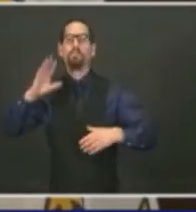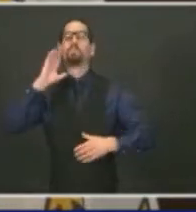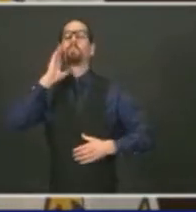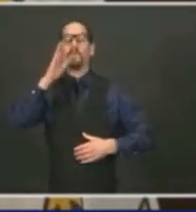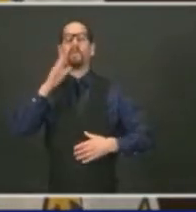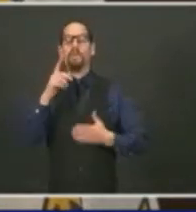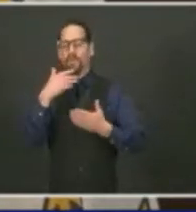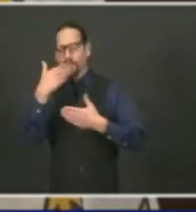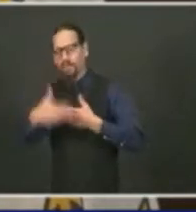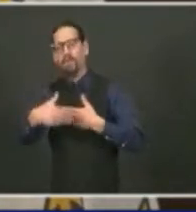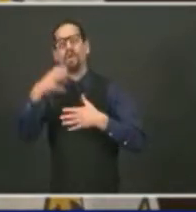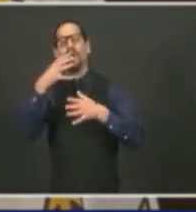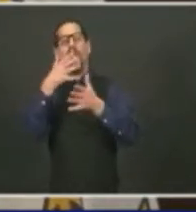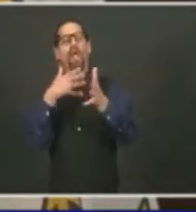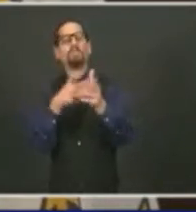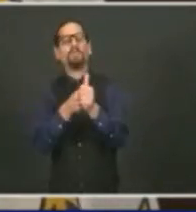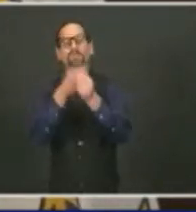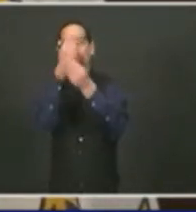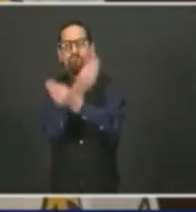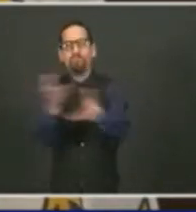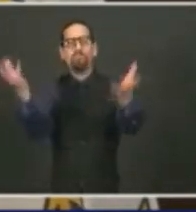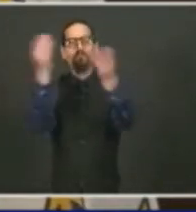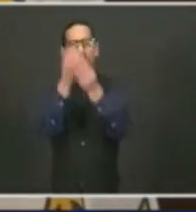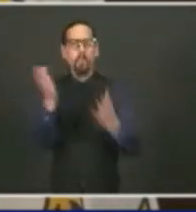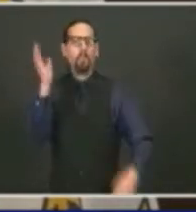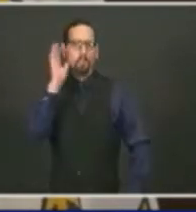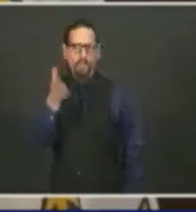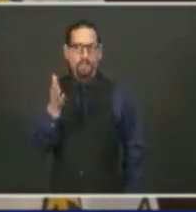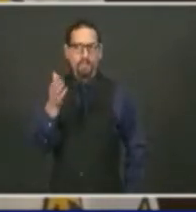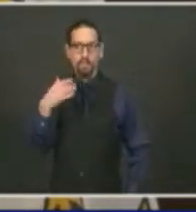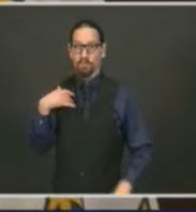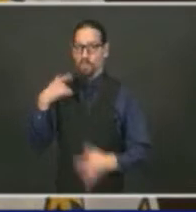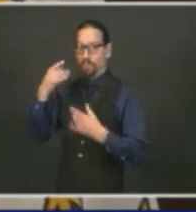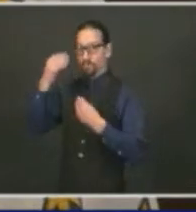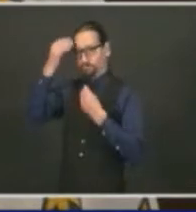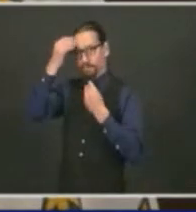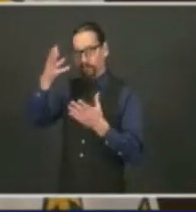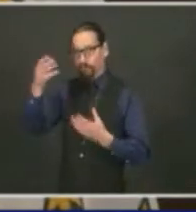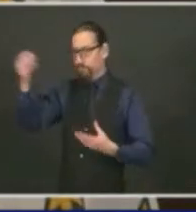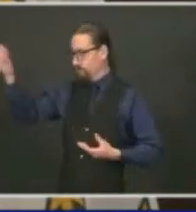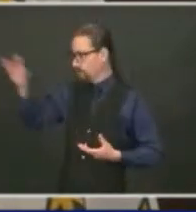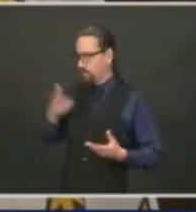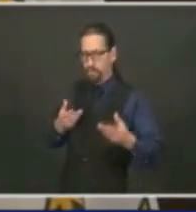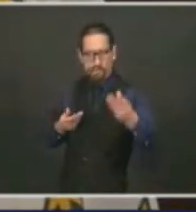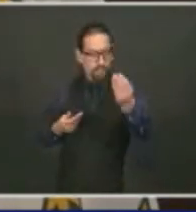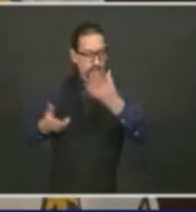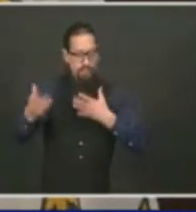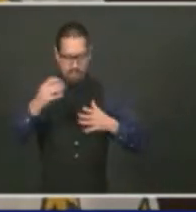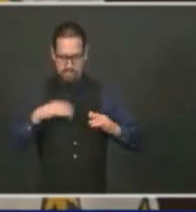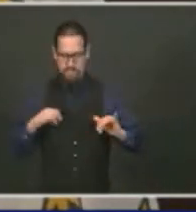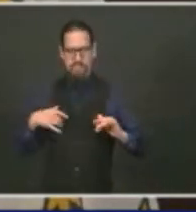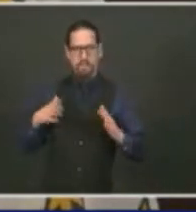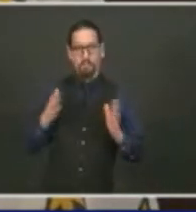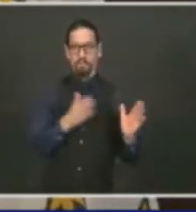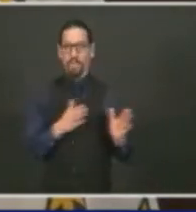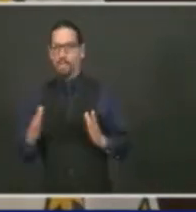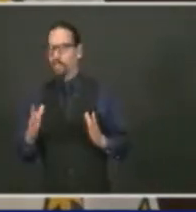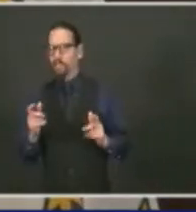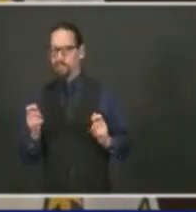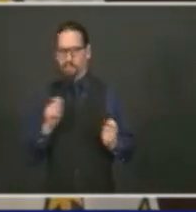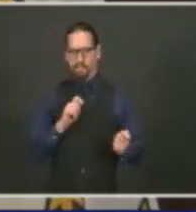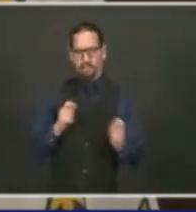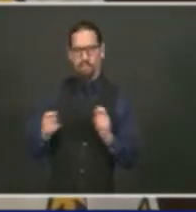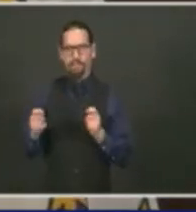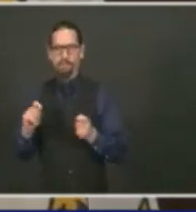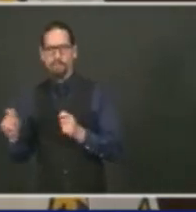these decisions. And so this information includes other COVID vaccines. We're very hopeful that new vaccines will be approved that will come in the near